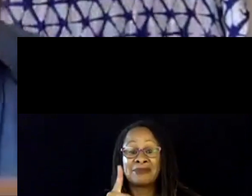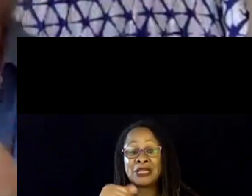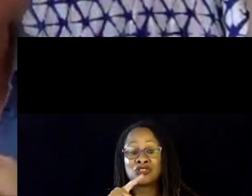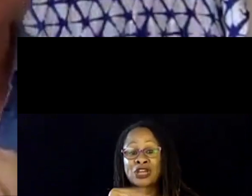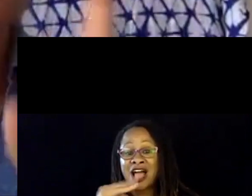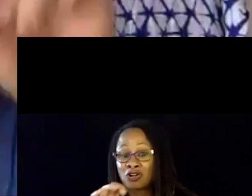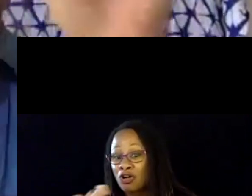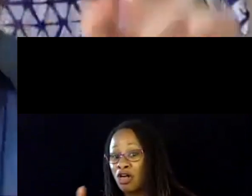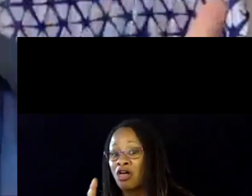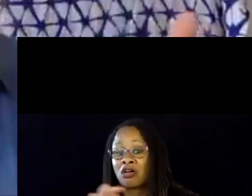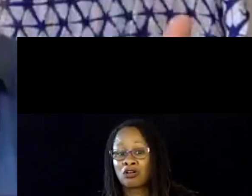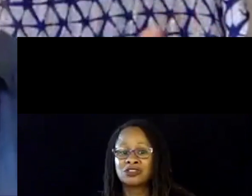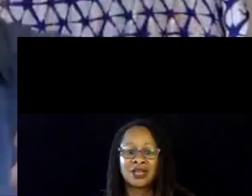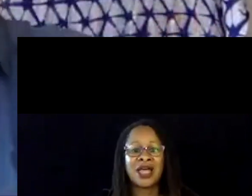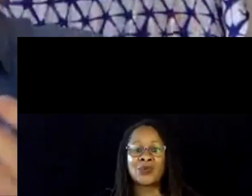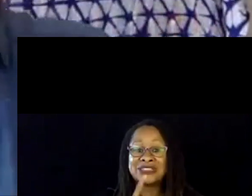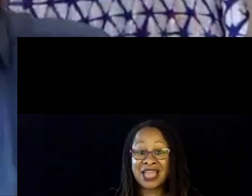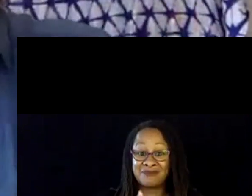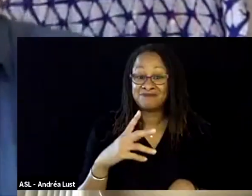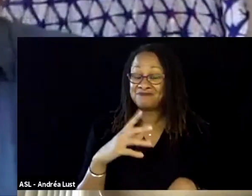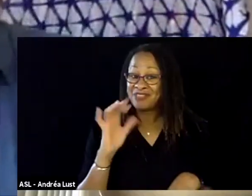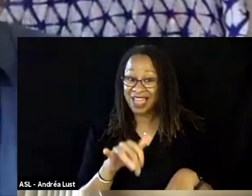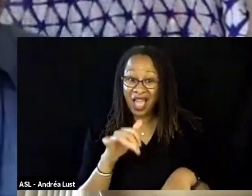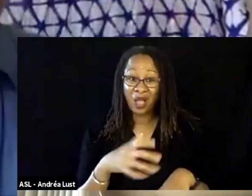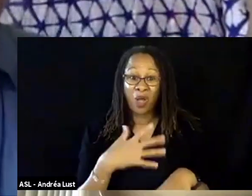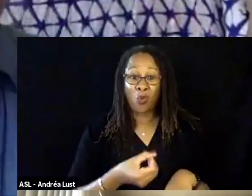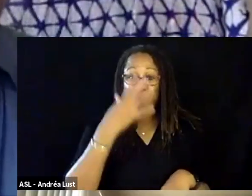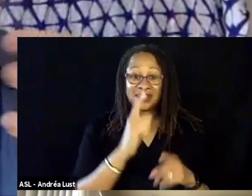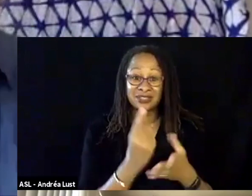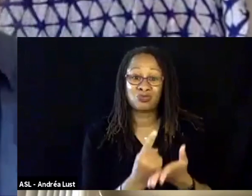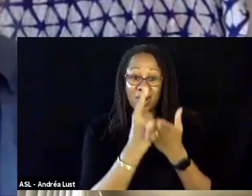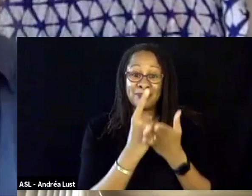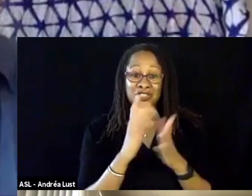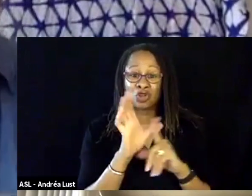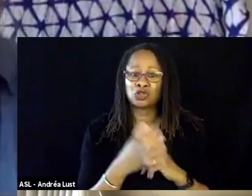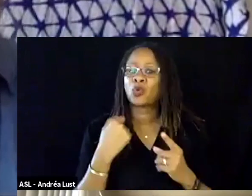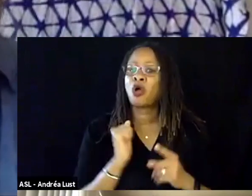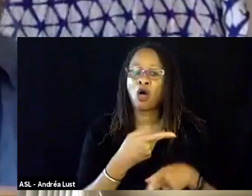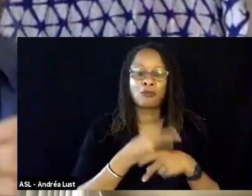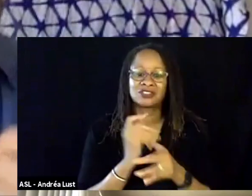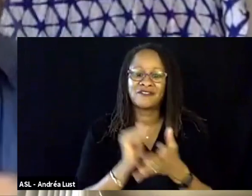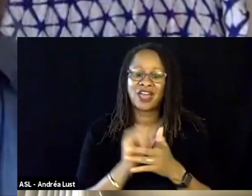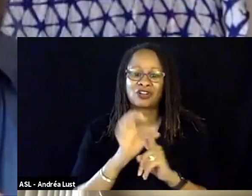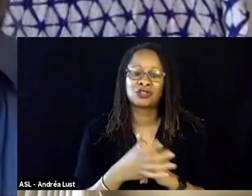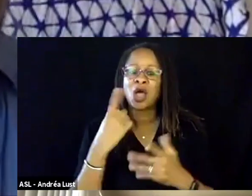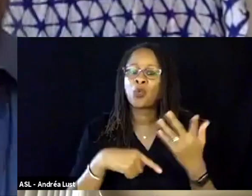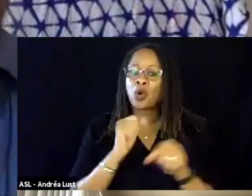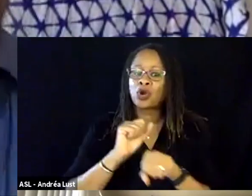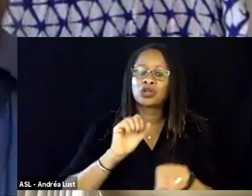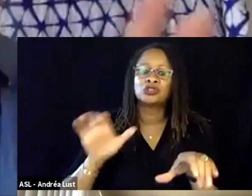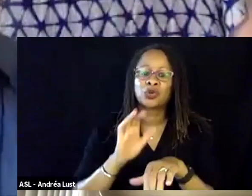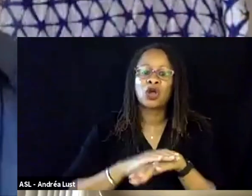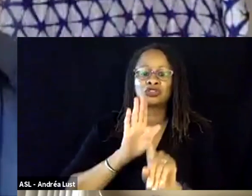We say racism in a white supremacist culture because we are all products of this culture. So what work are you doing on yourself? It can start